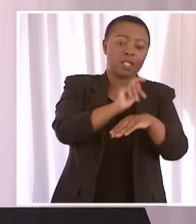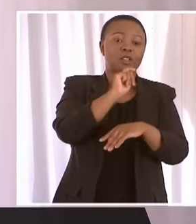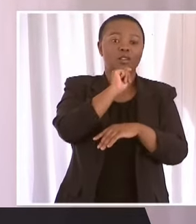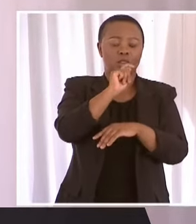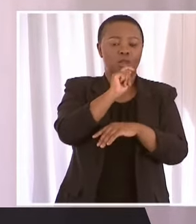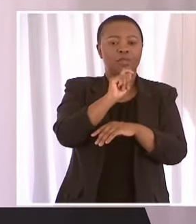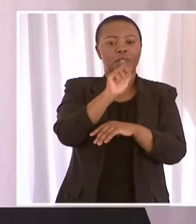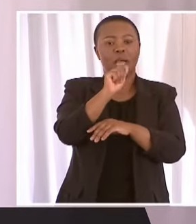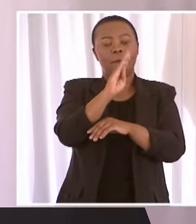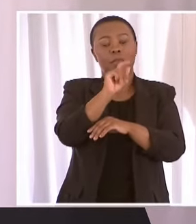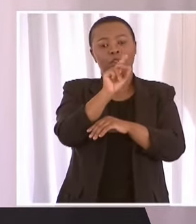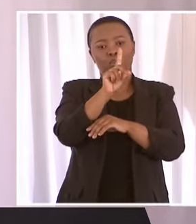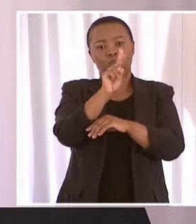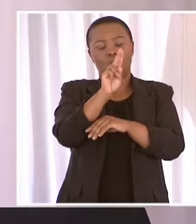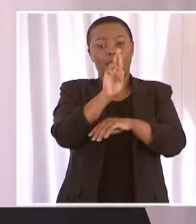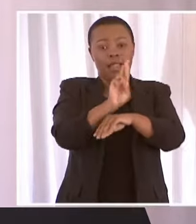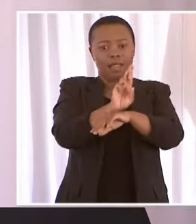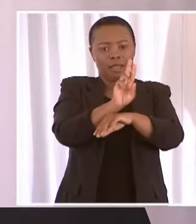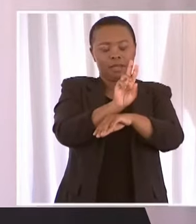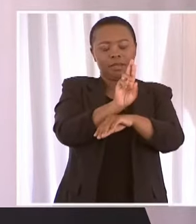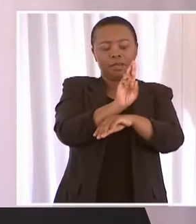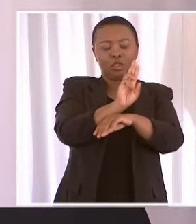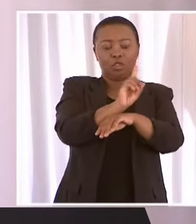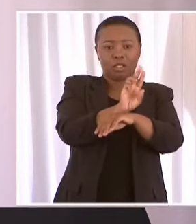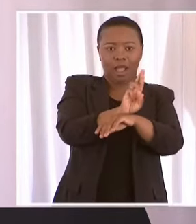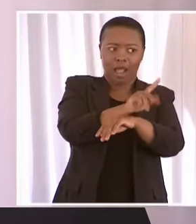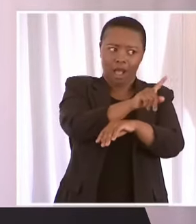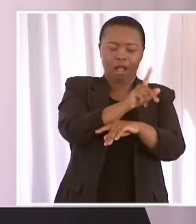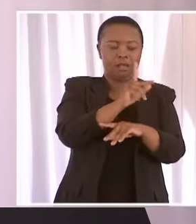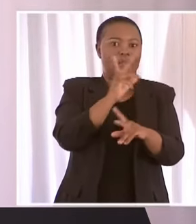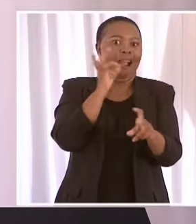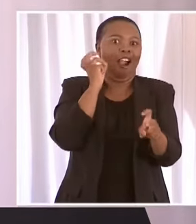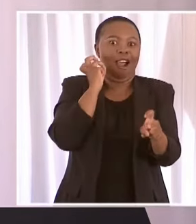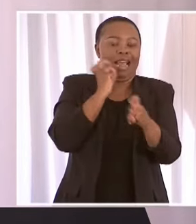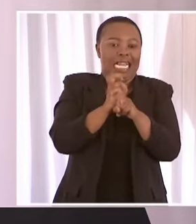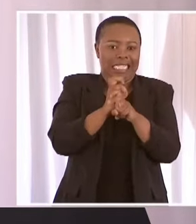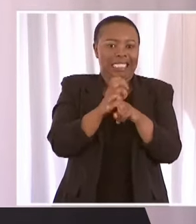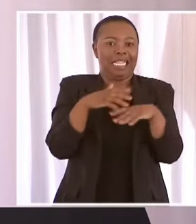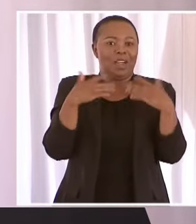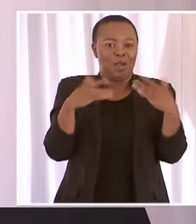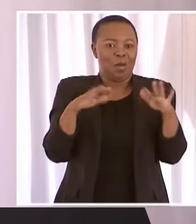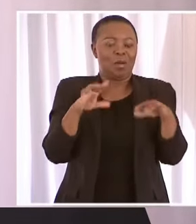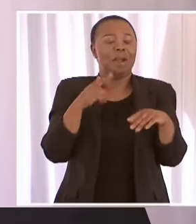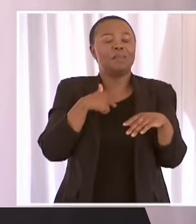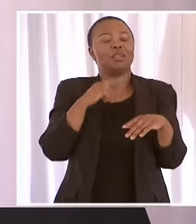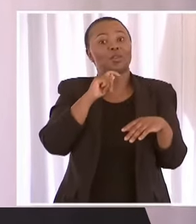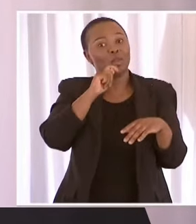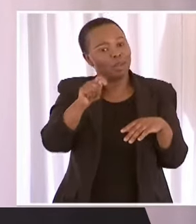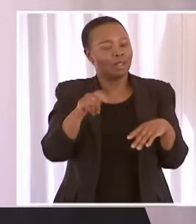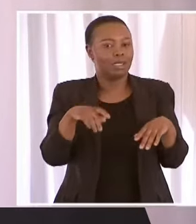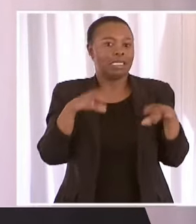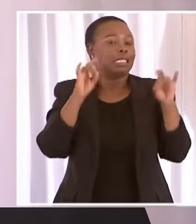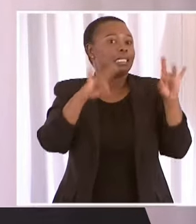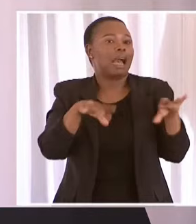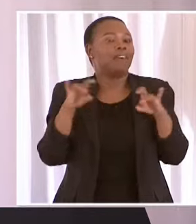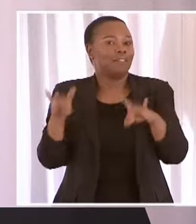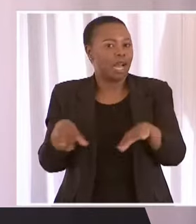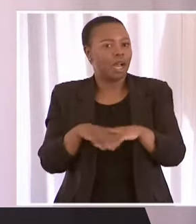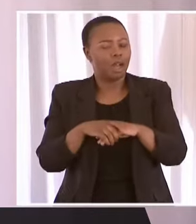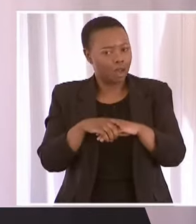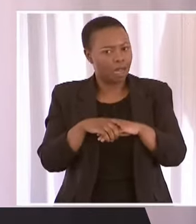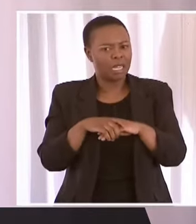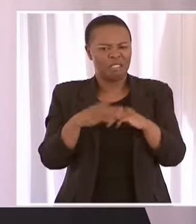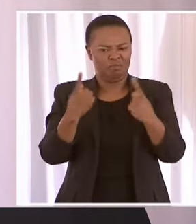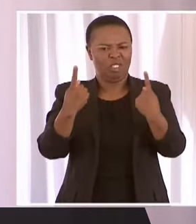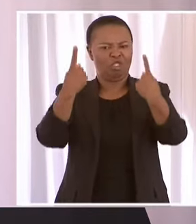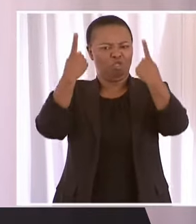Abdul, the man who gave me the hardest time ever. I really suffered. He would give me